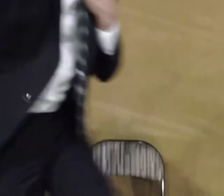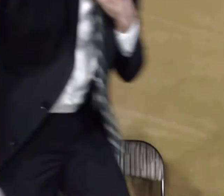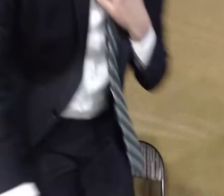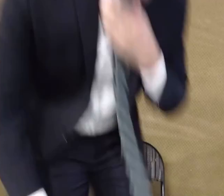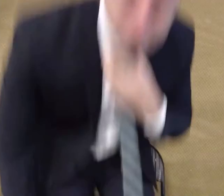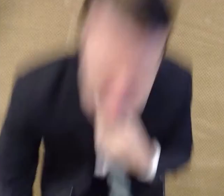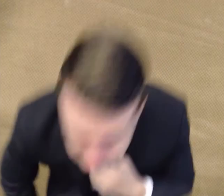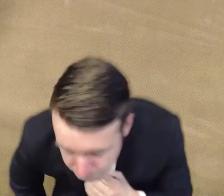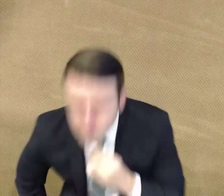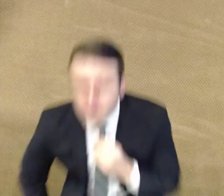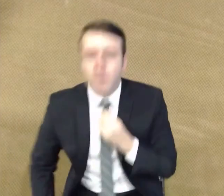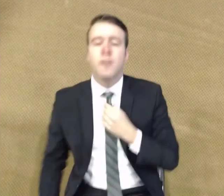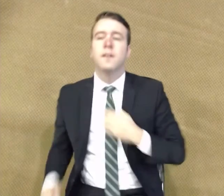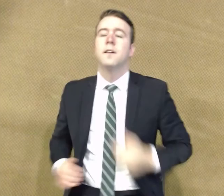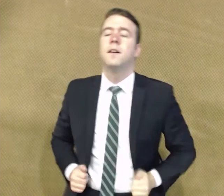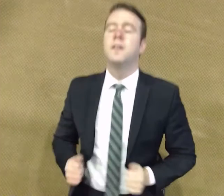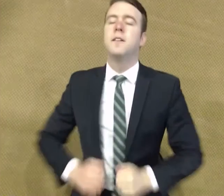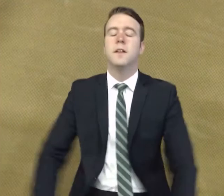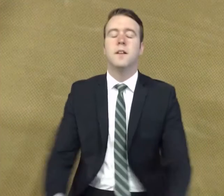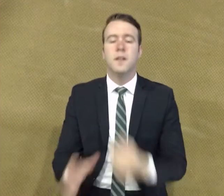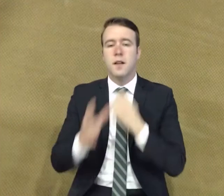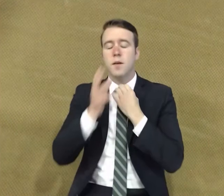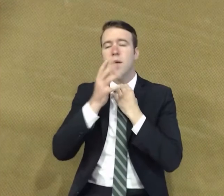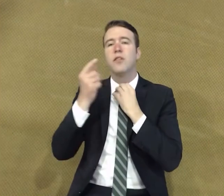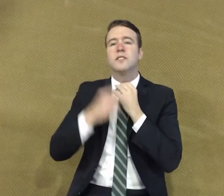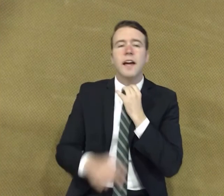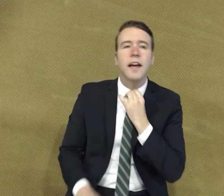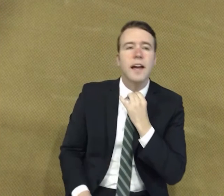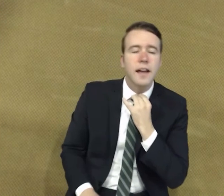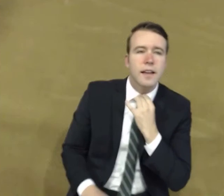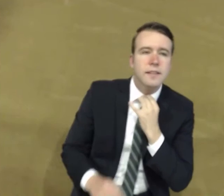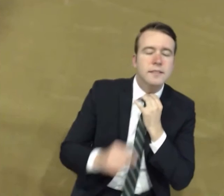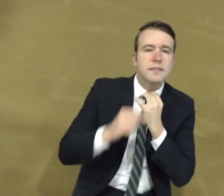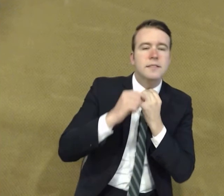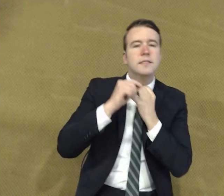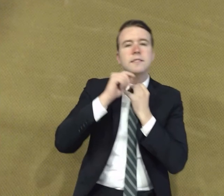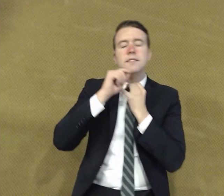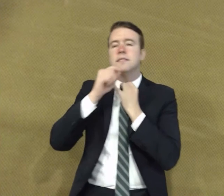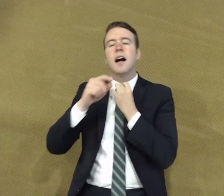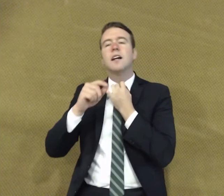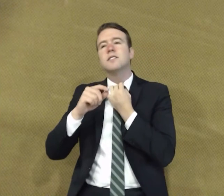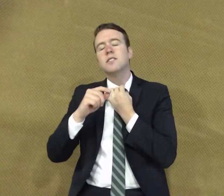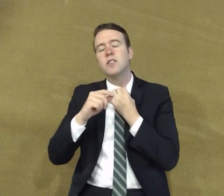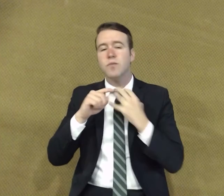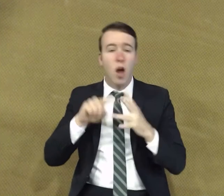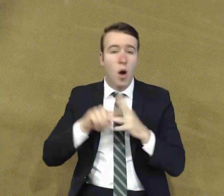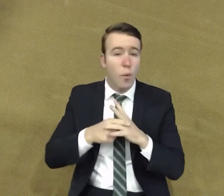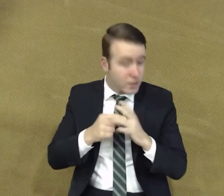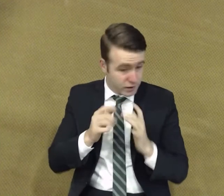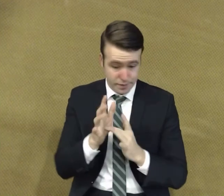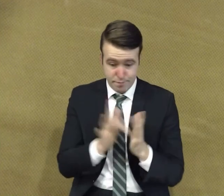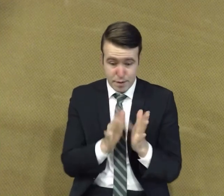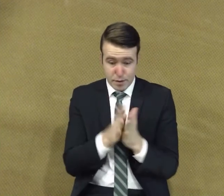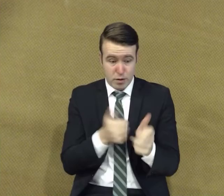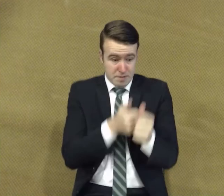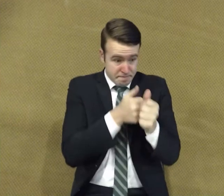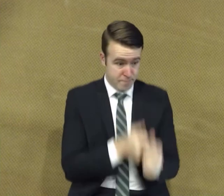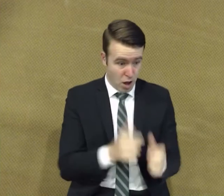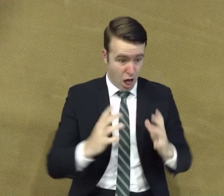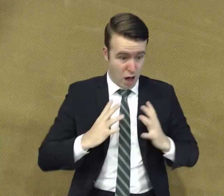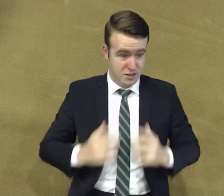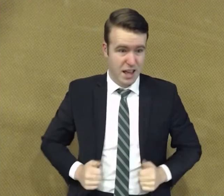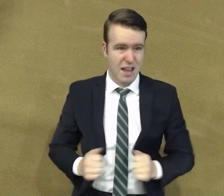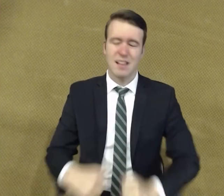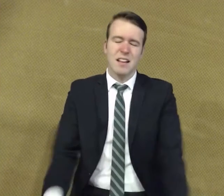Mother's Day is not originally a biblical holiday, but it kind of feels like